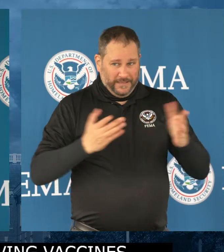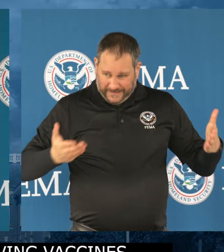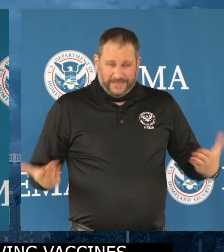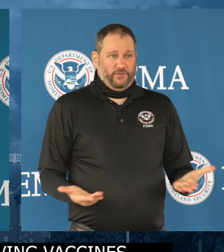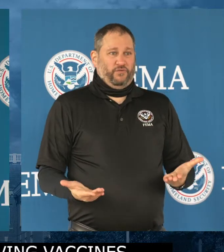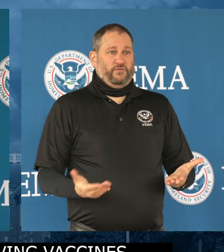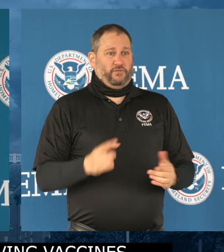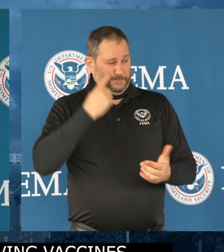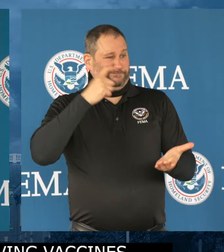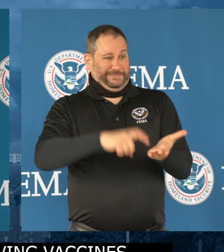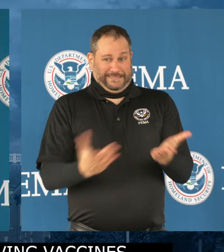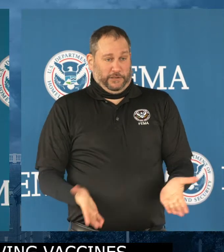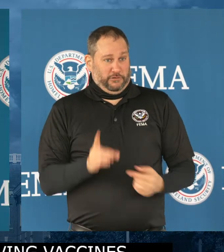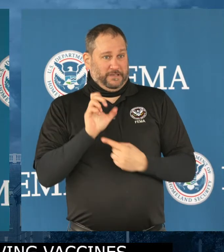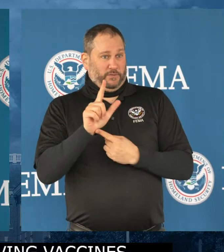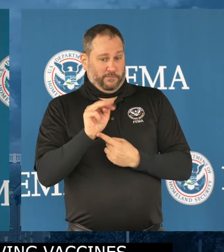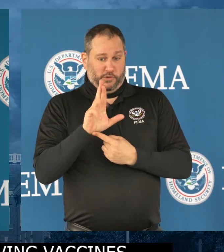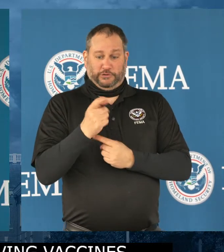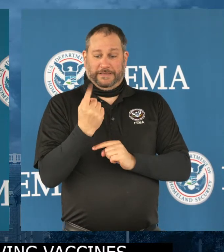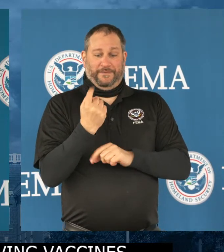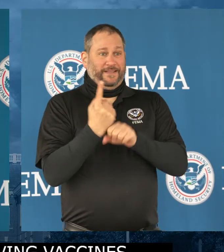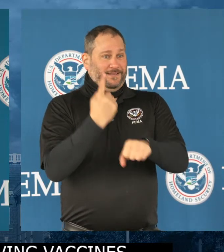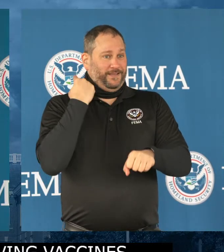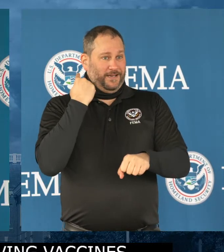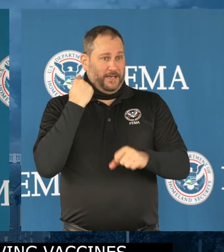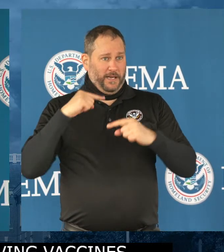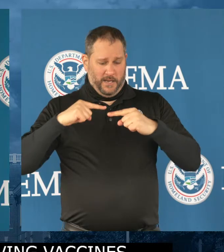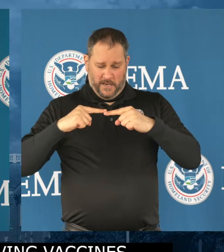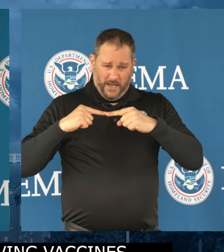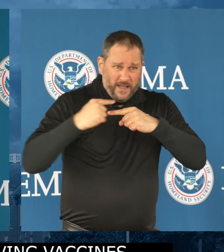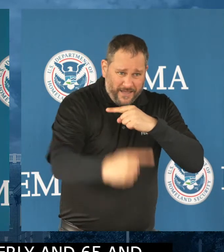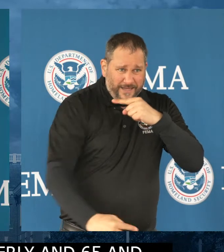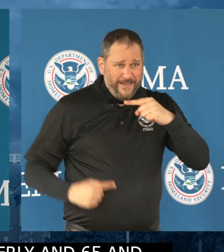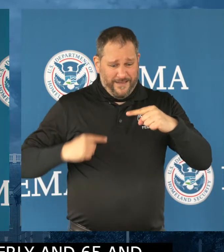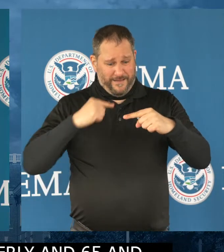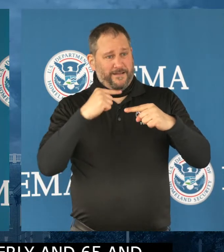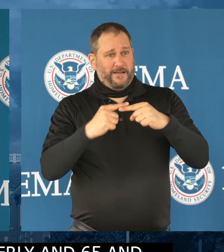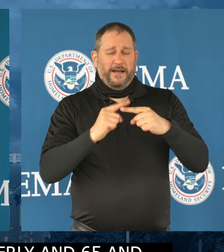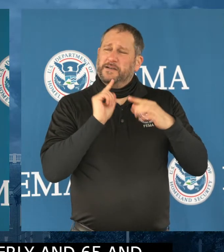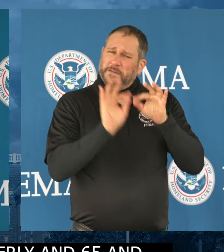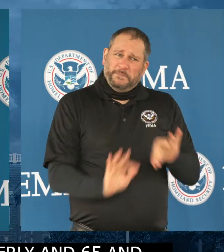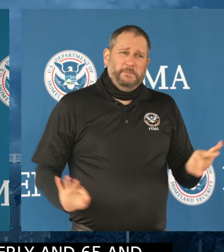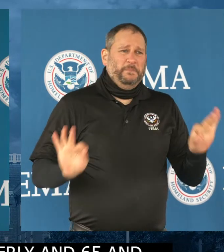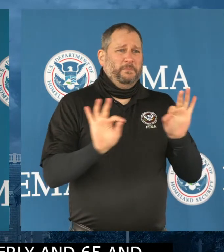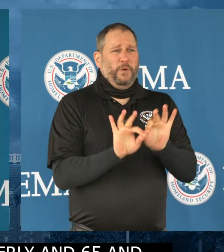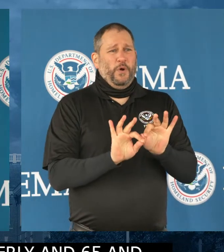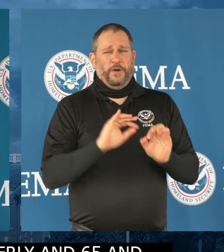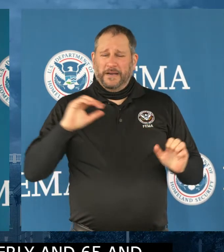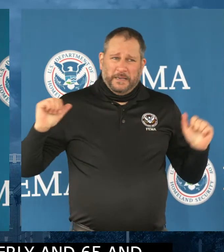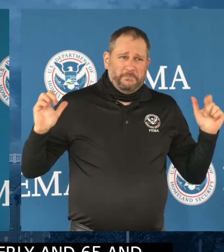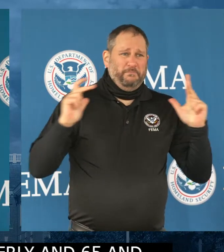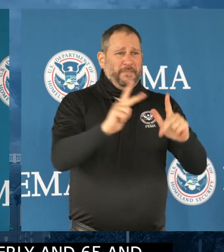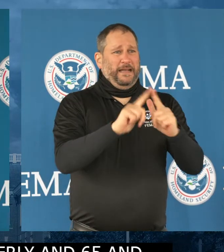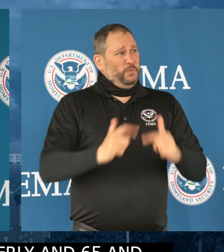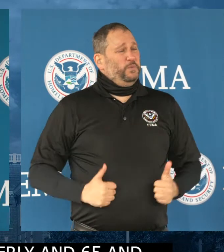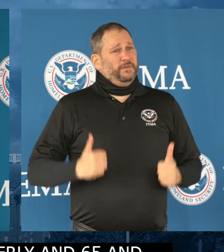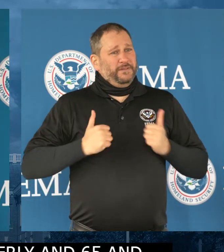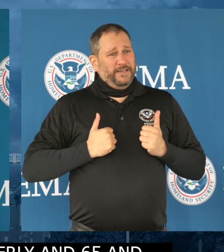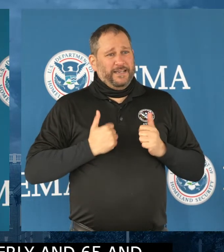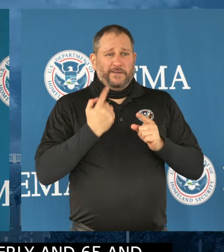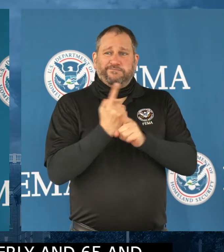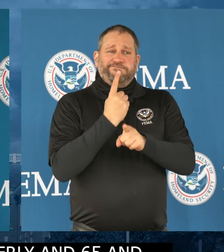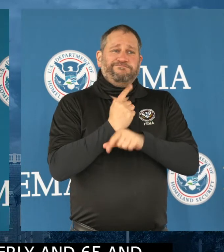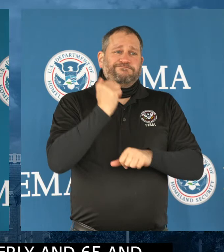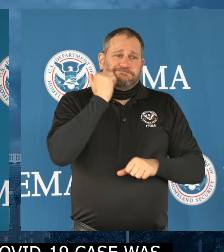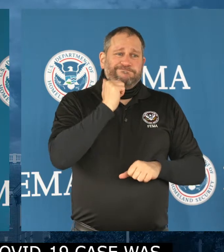identified here in Delaware, and how important it is to get back to life more like what is usual, so we can